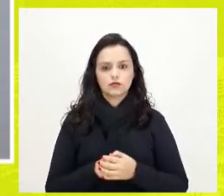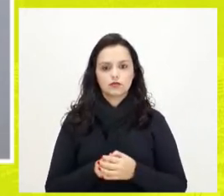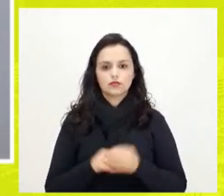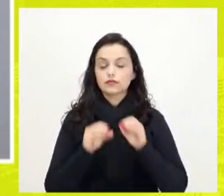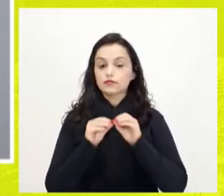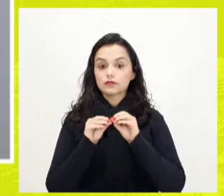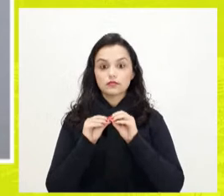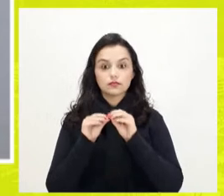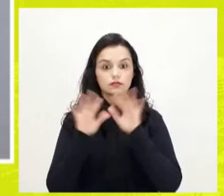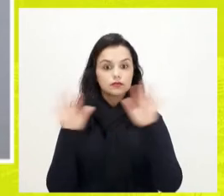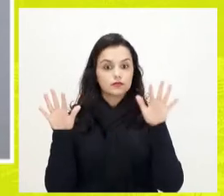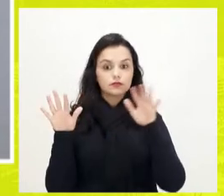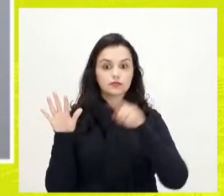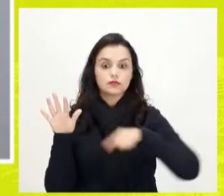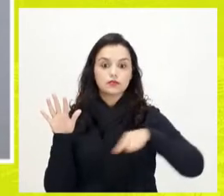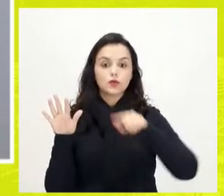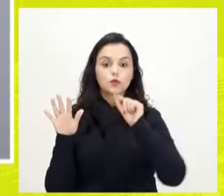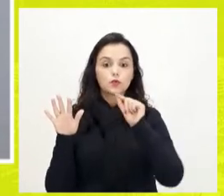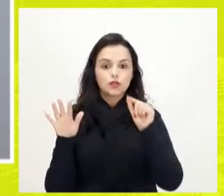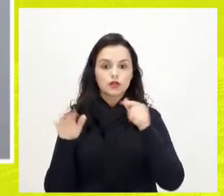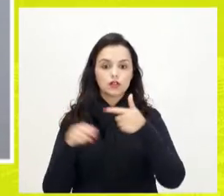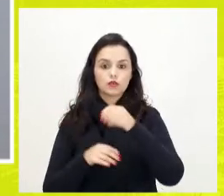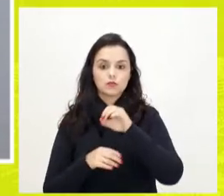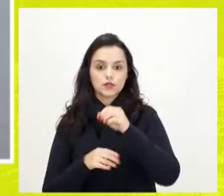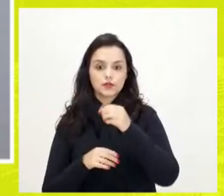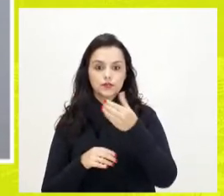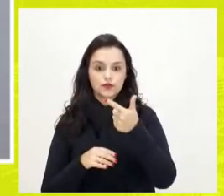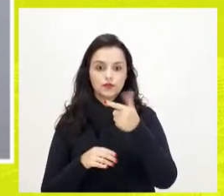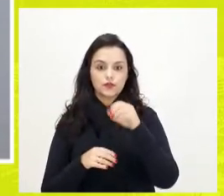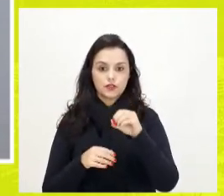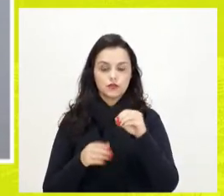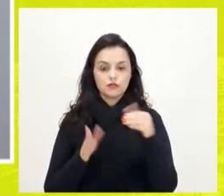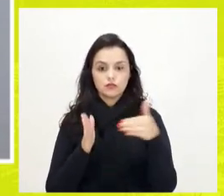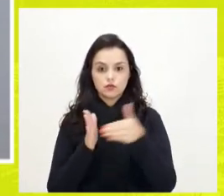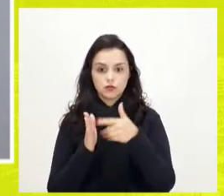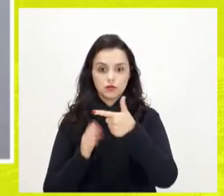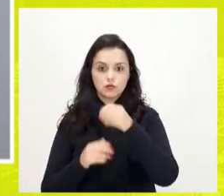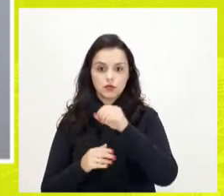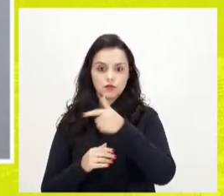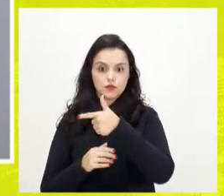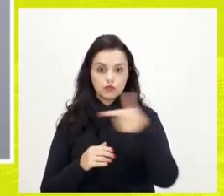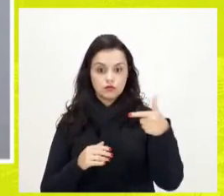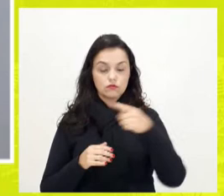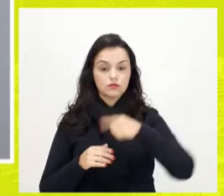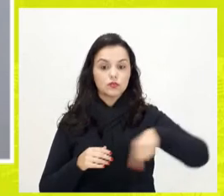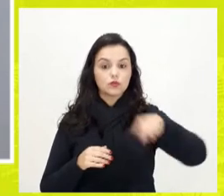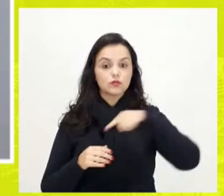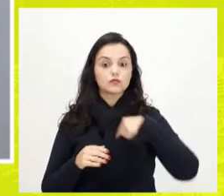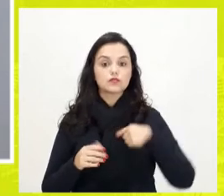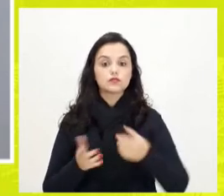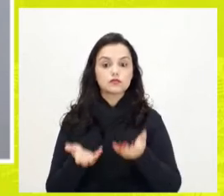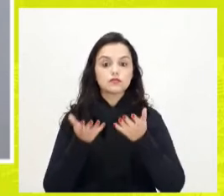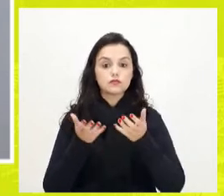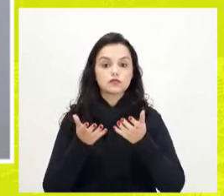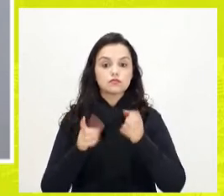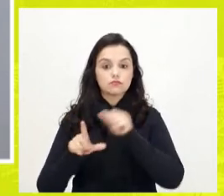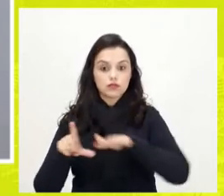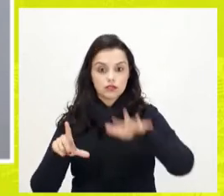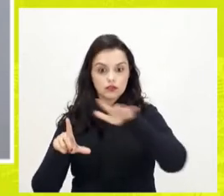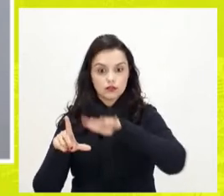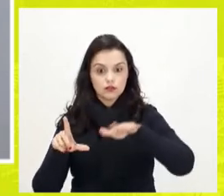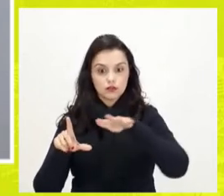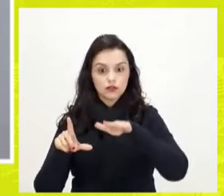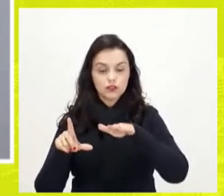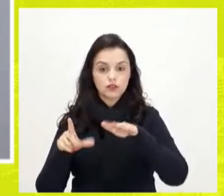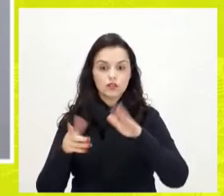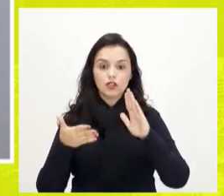too so what's clear to us is that from 2022 up to 20 from 2020 up to 2022 what we